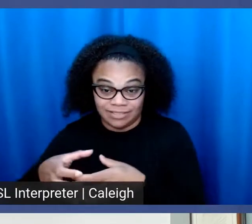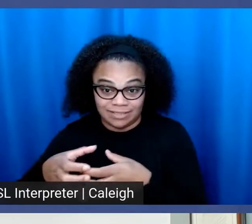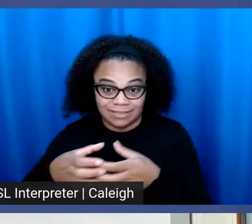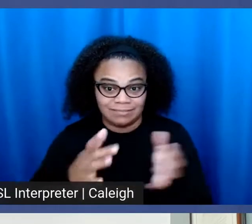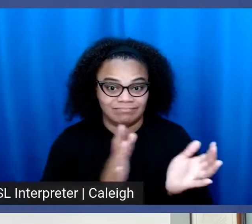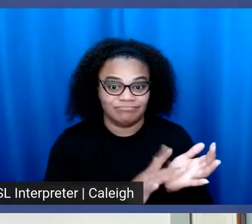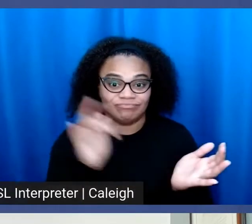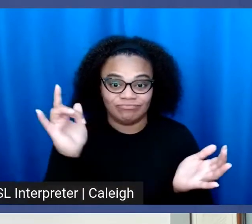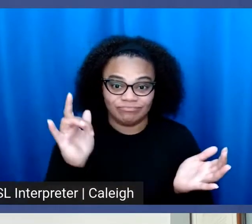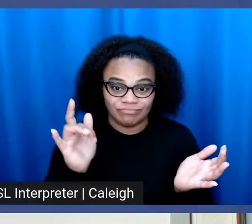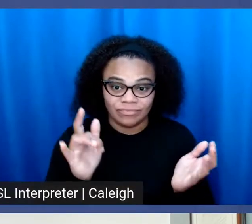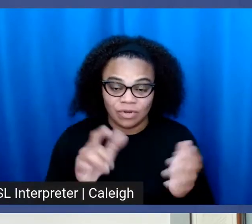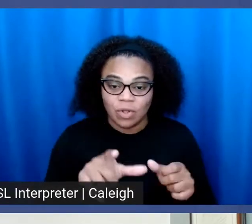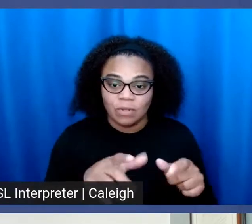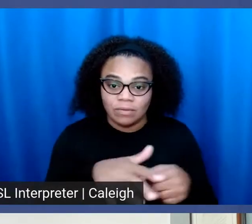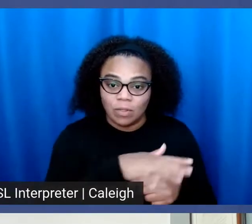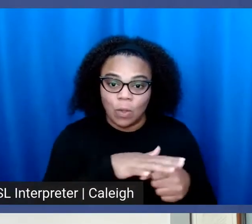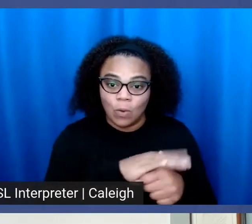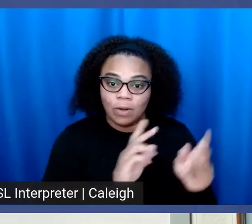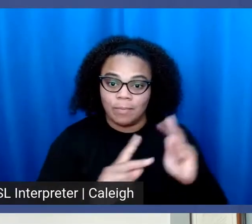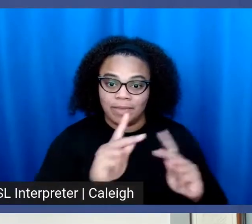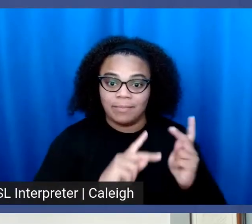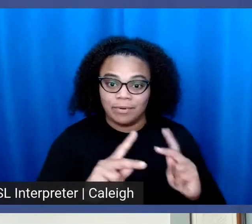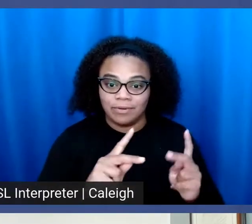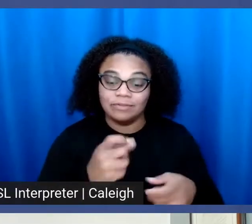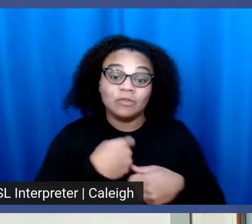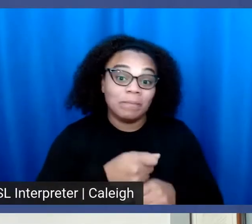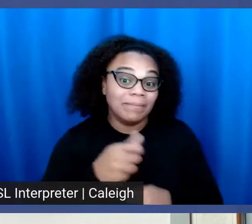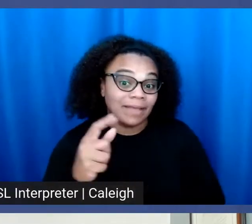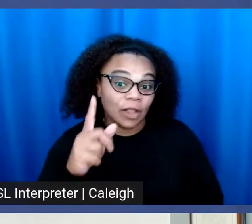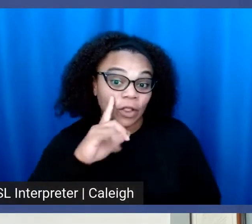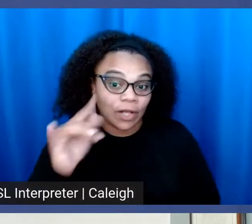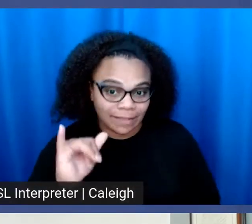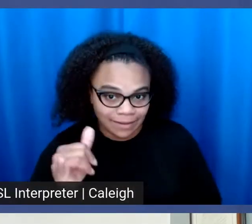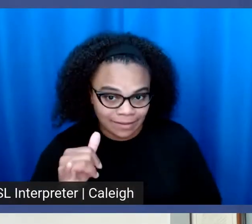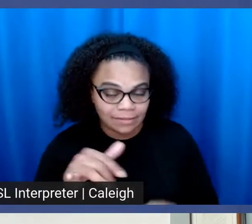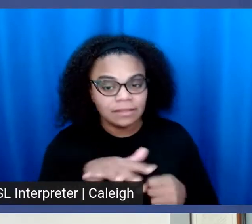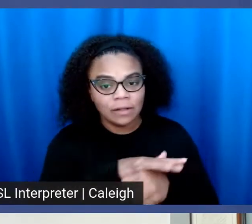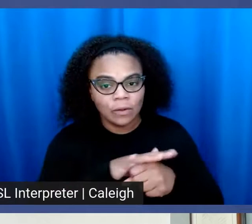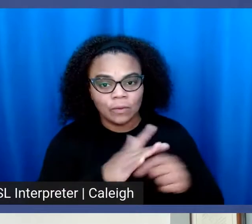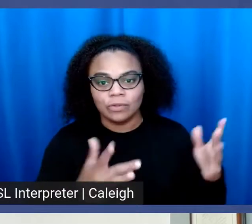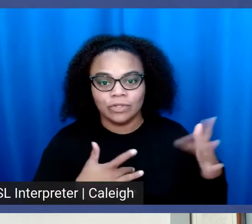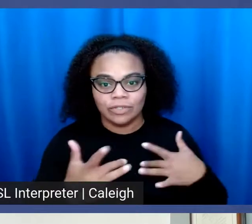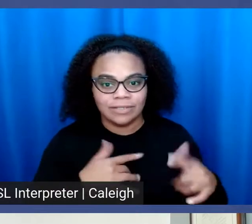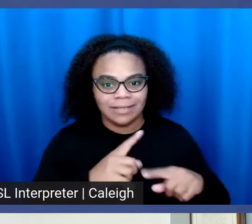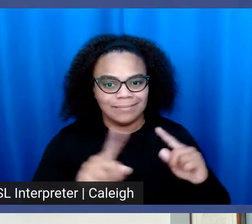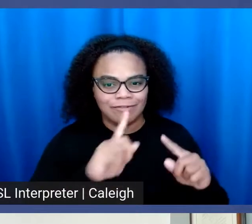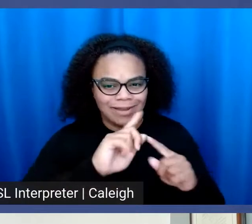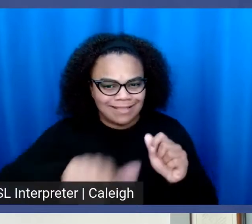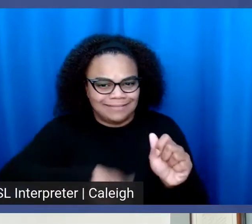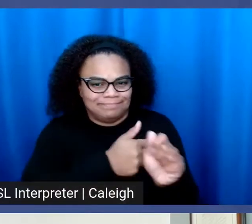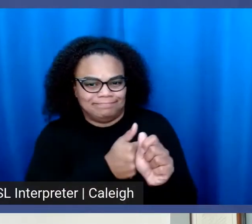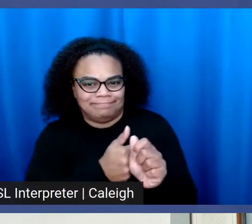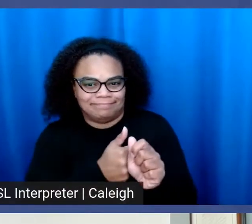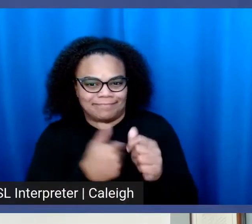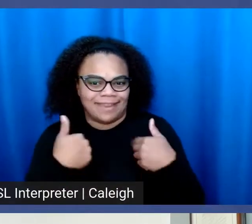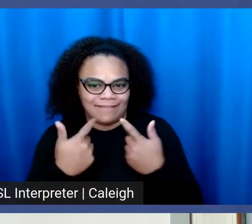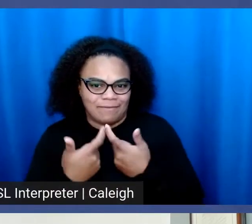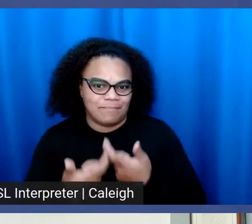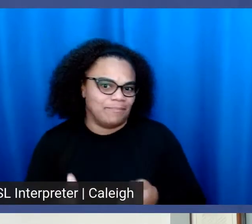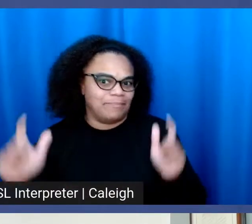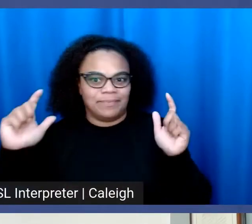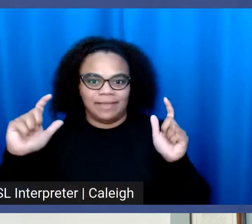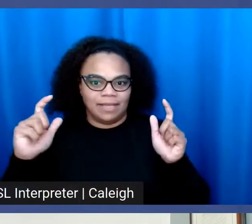local people on the ground to make it appear that it's a local concern, but it's really a much bigger